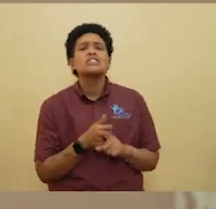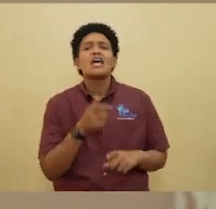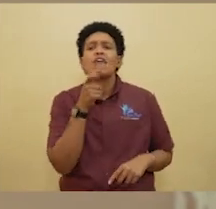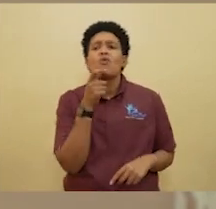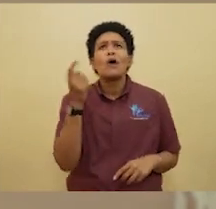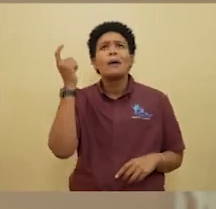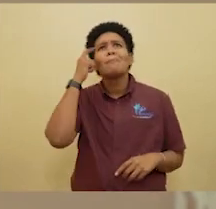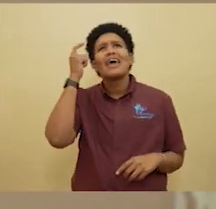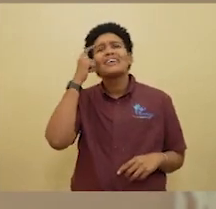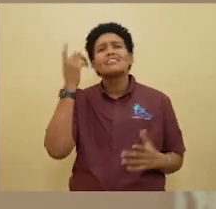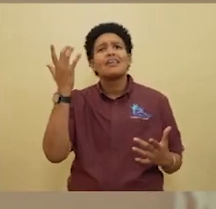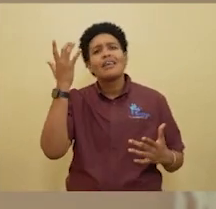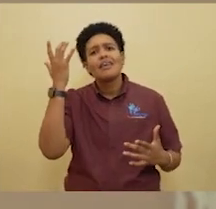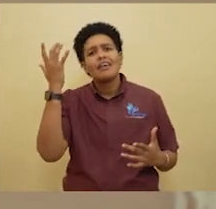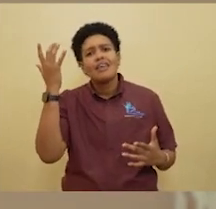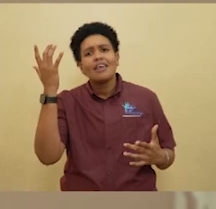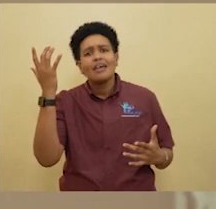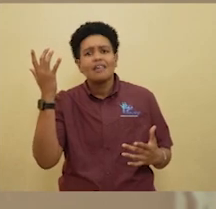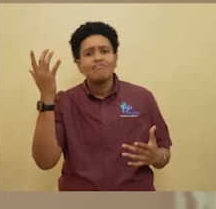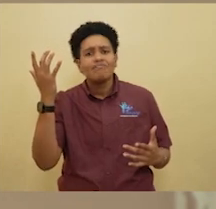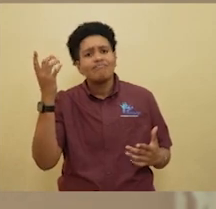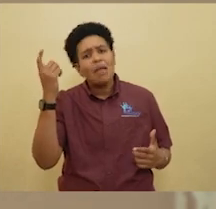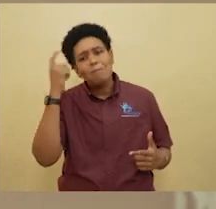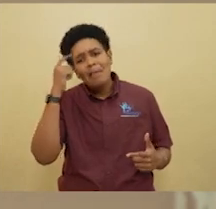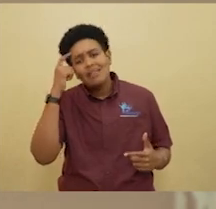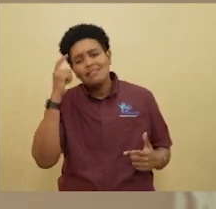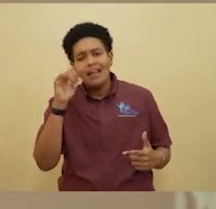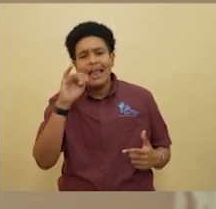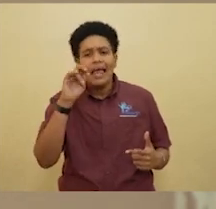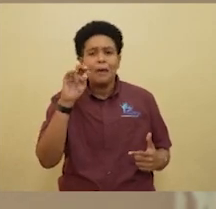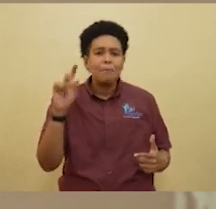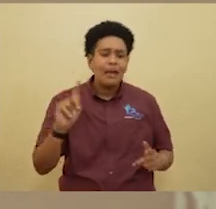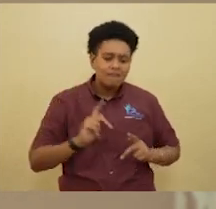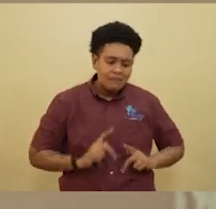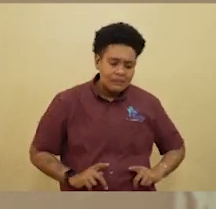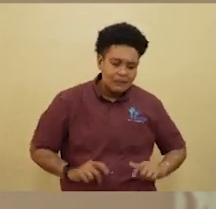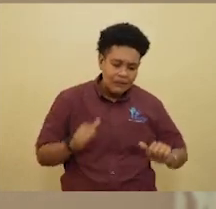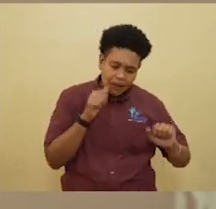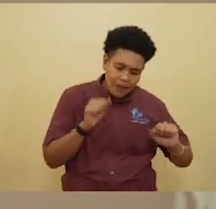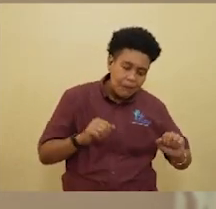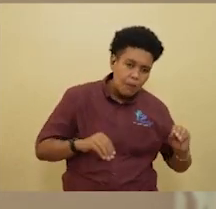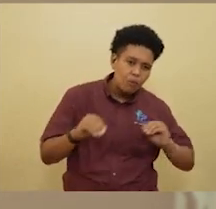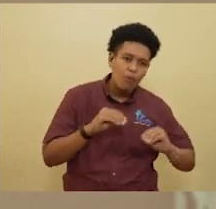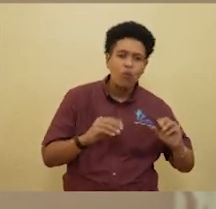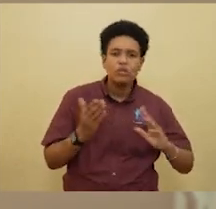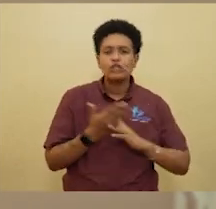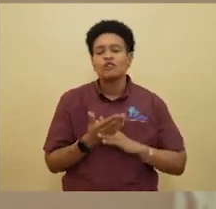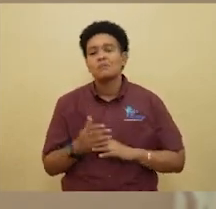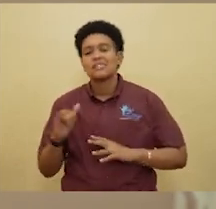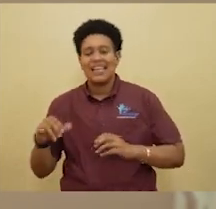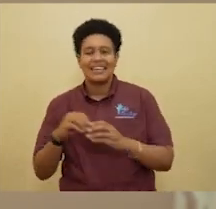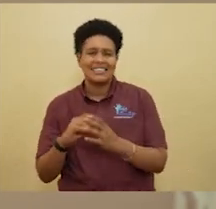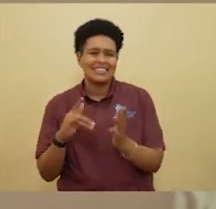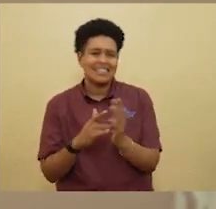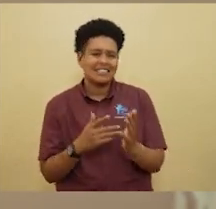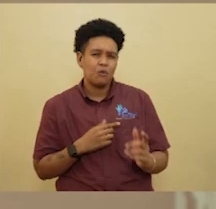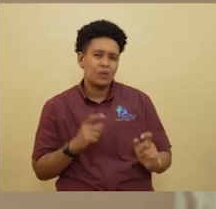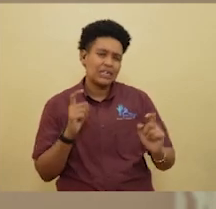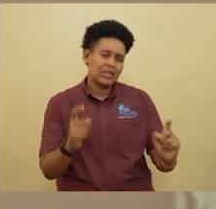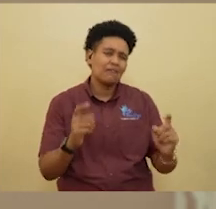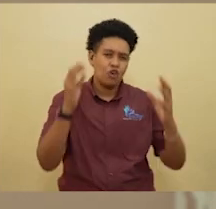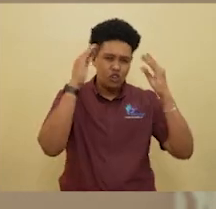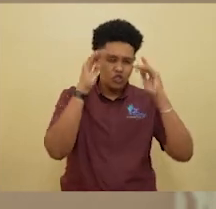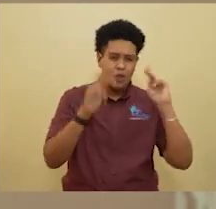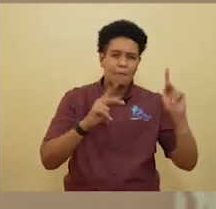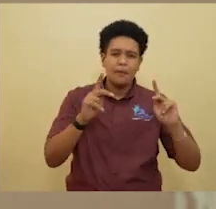are mentally impaired, that would be very disruptive staying within a center. And we have given consideration so persons